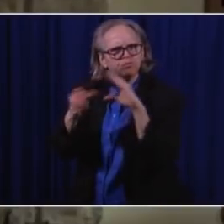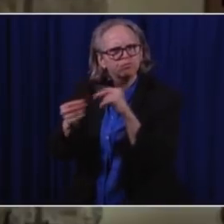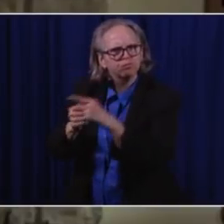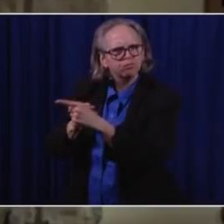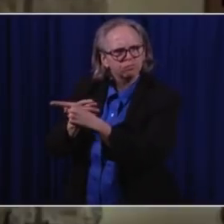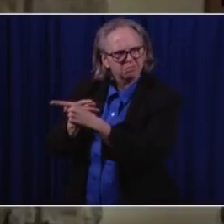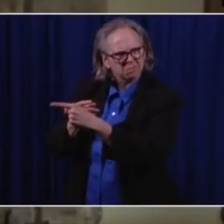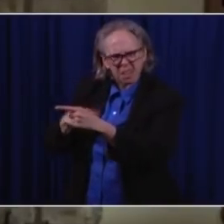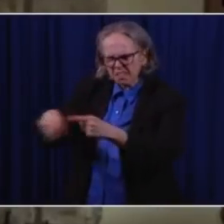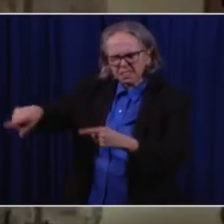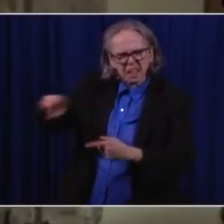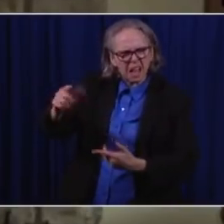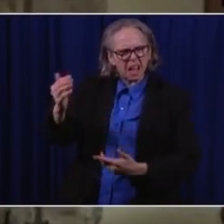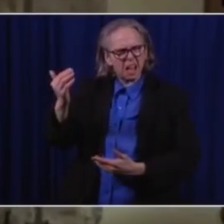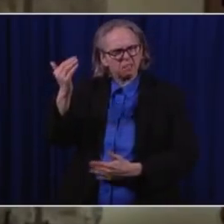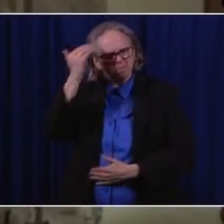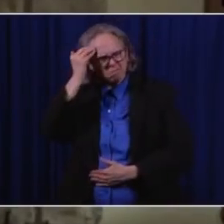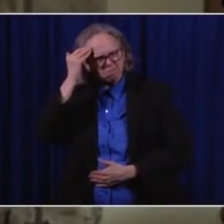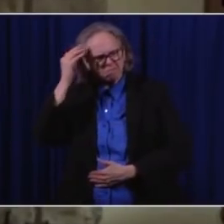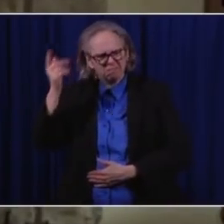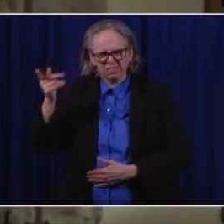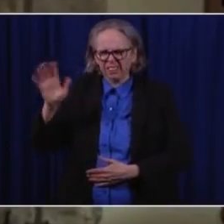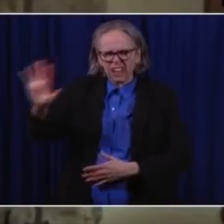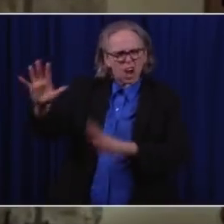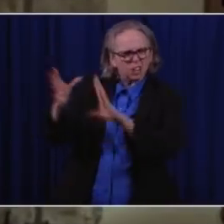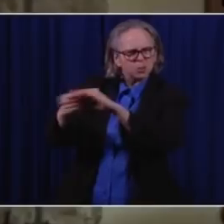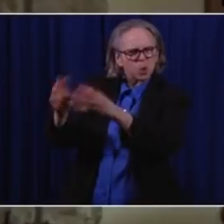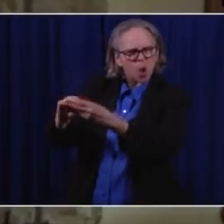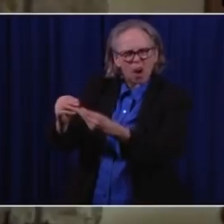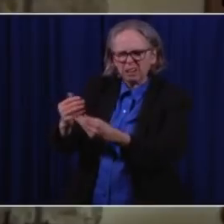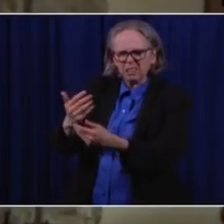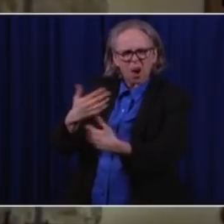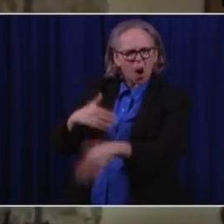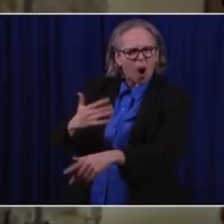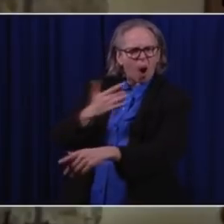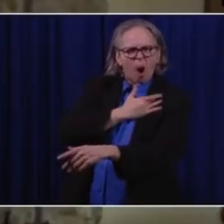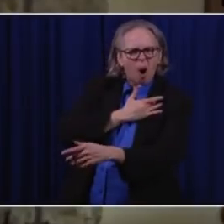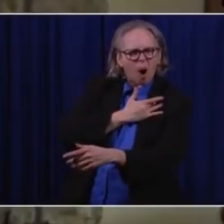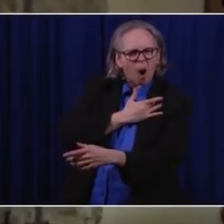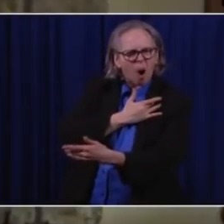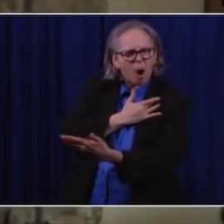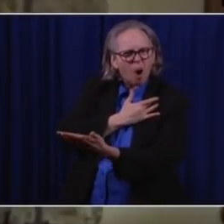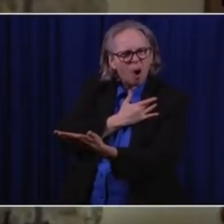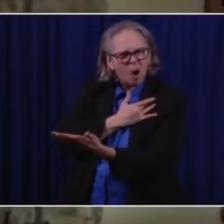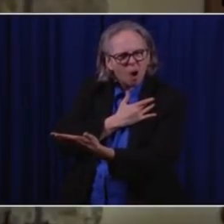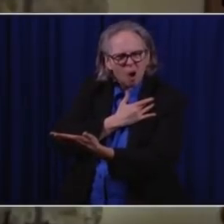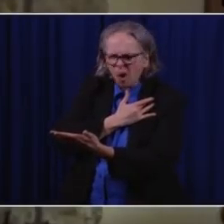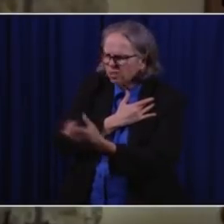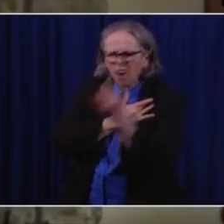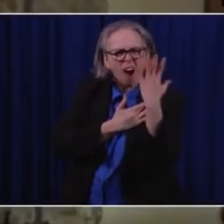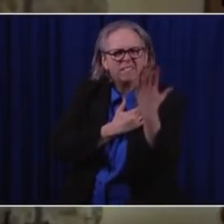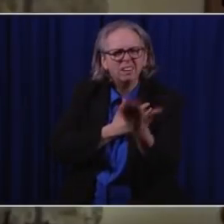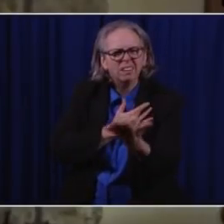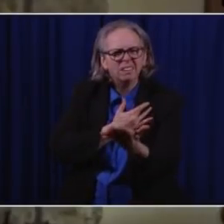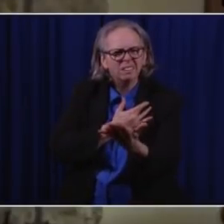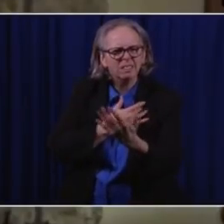impacted. I was. And I think when people understand what's at stake and what we're asking